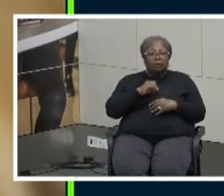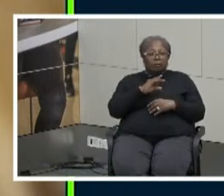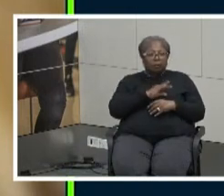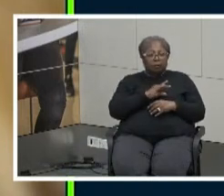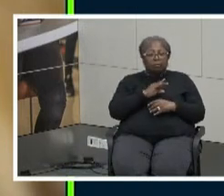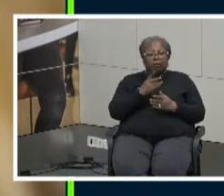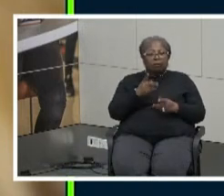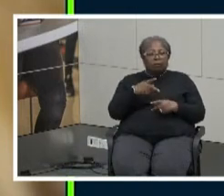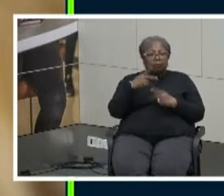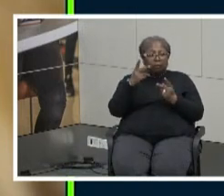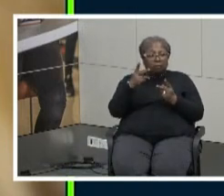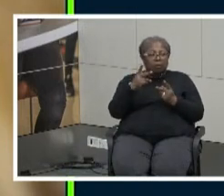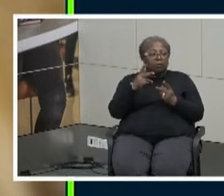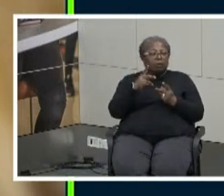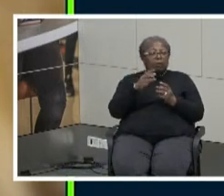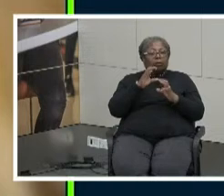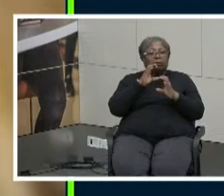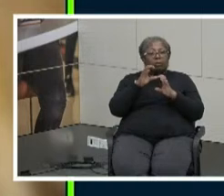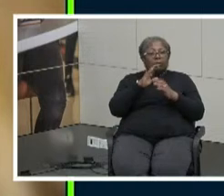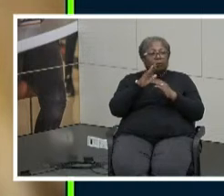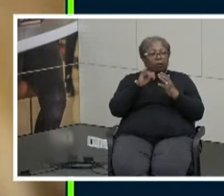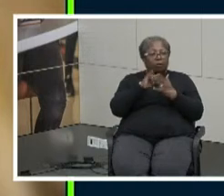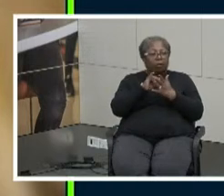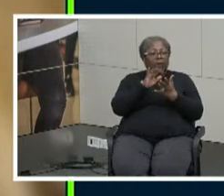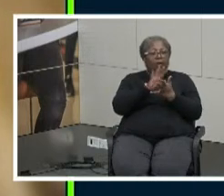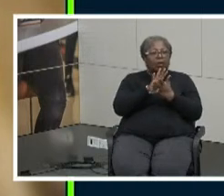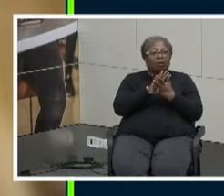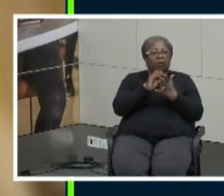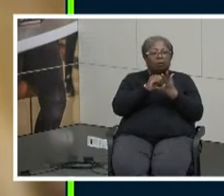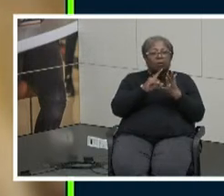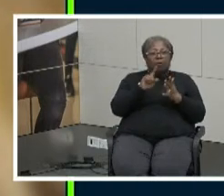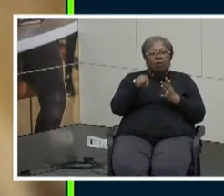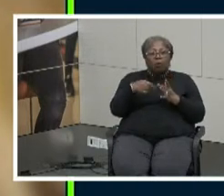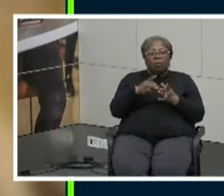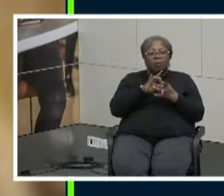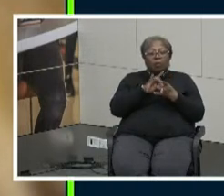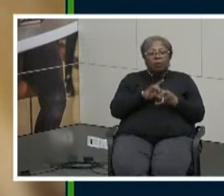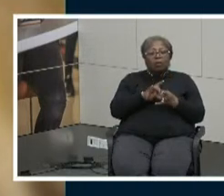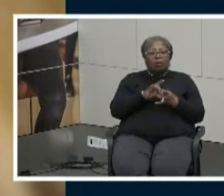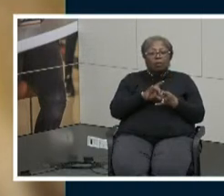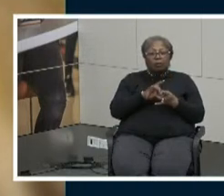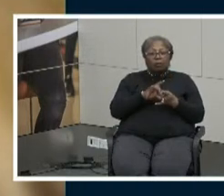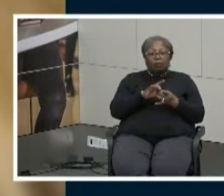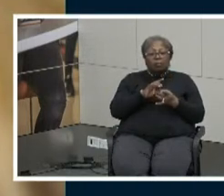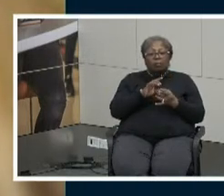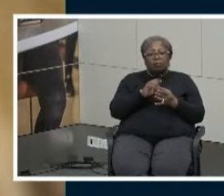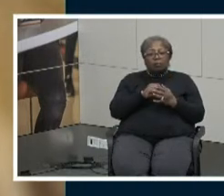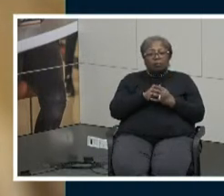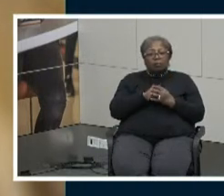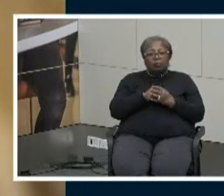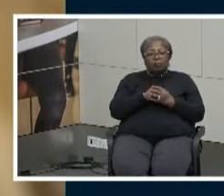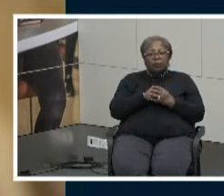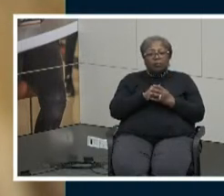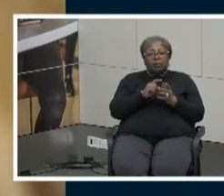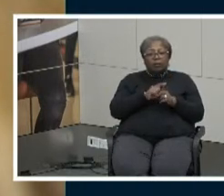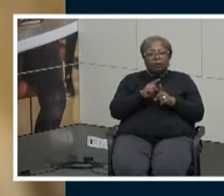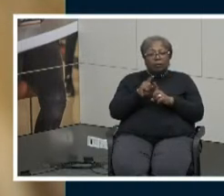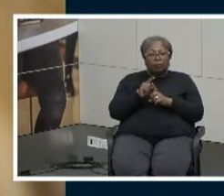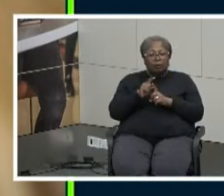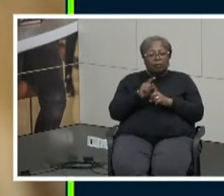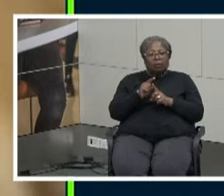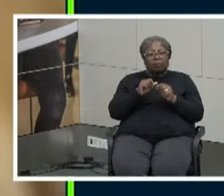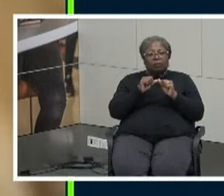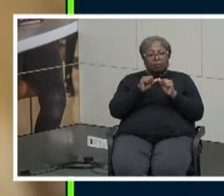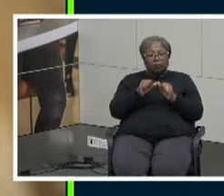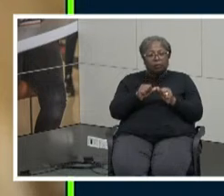compensation manual communicates these academic Pursuits only belong it also put the